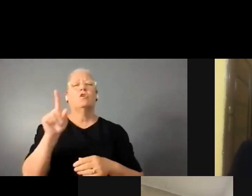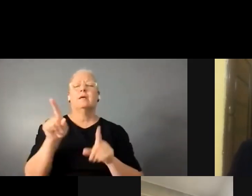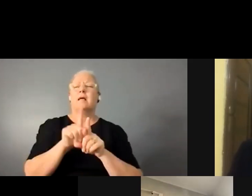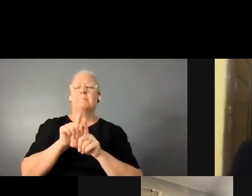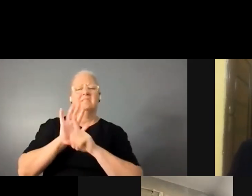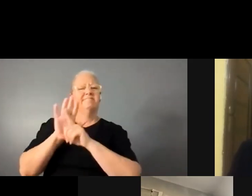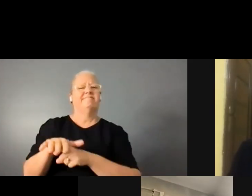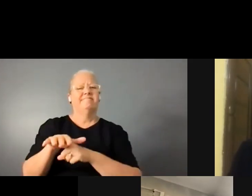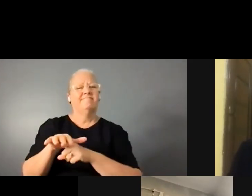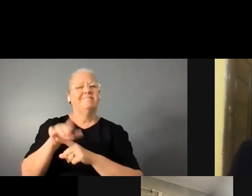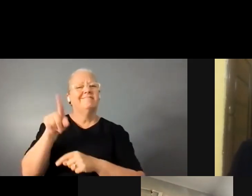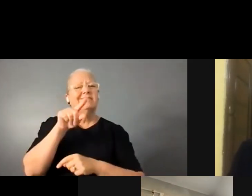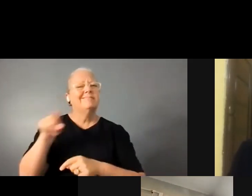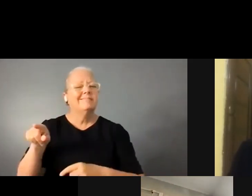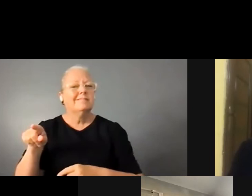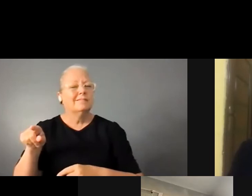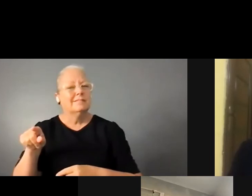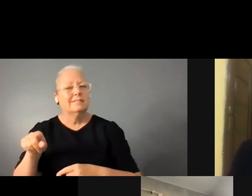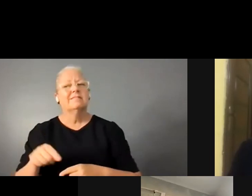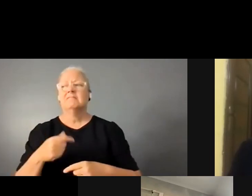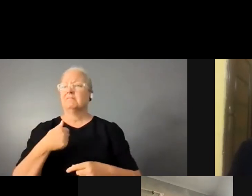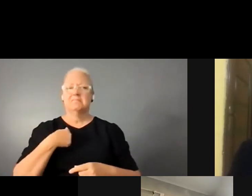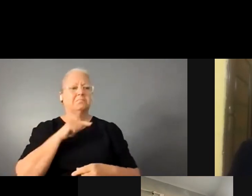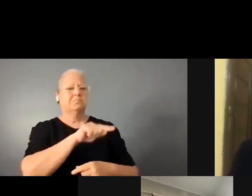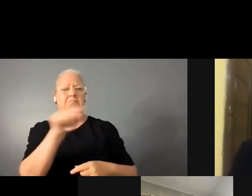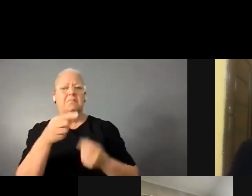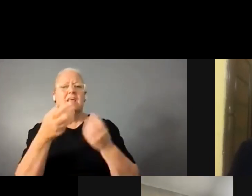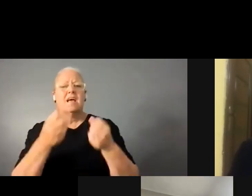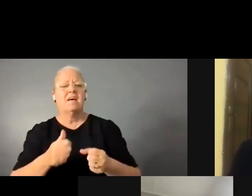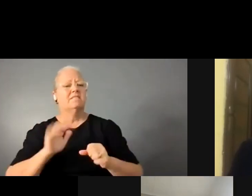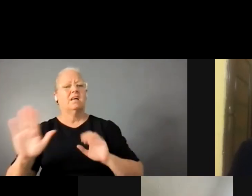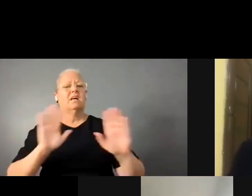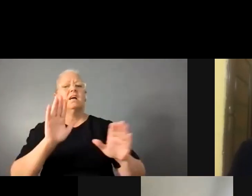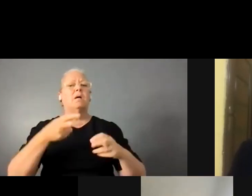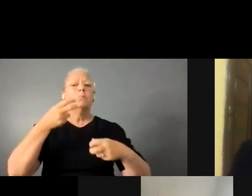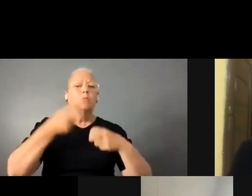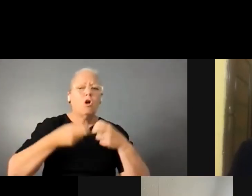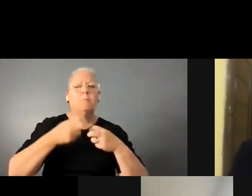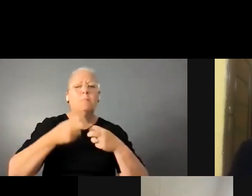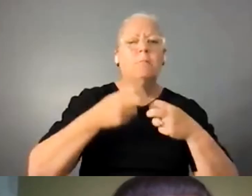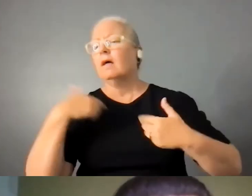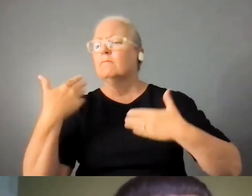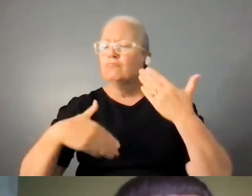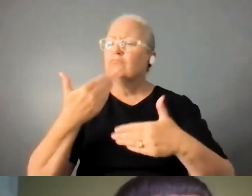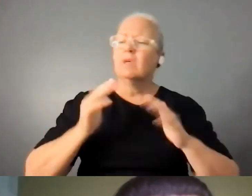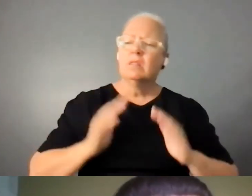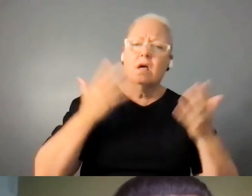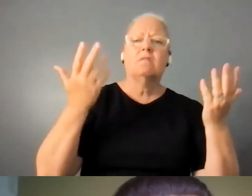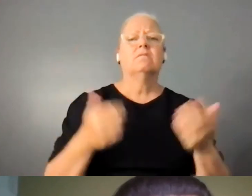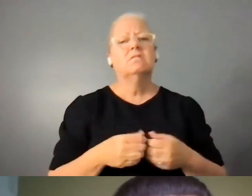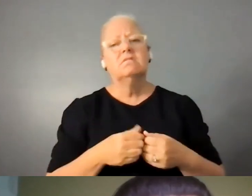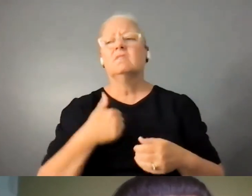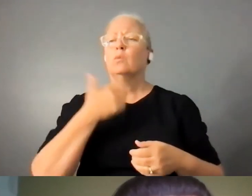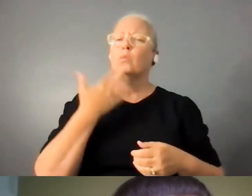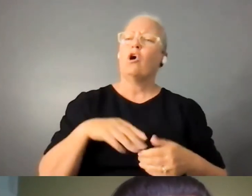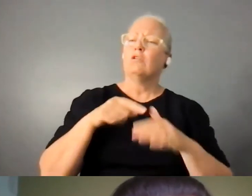have our own difficulties, and we all seek a better life and to contribute to the local community, and